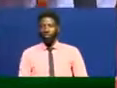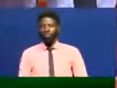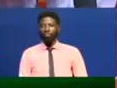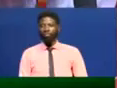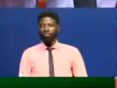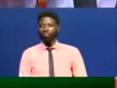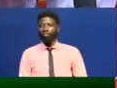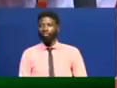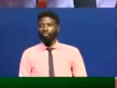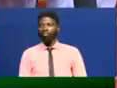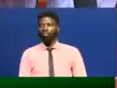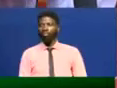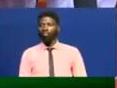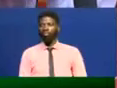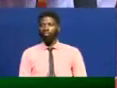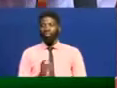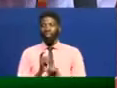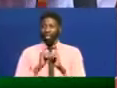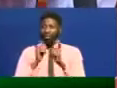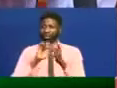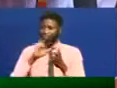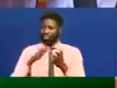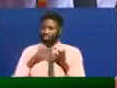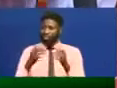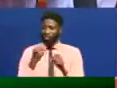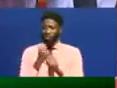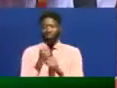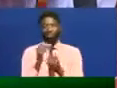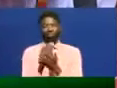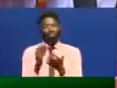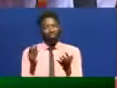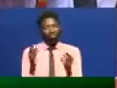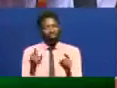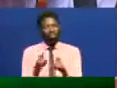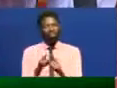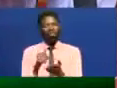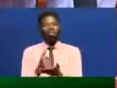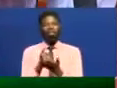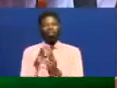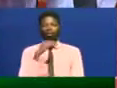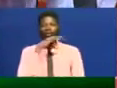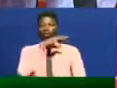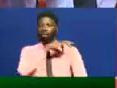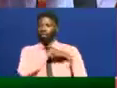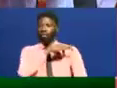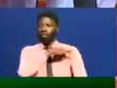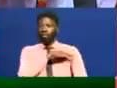This reward scheme has also done something else. It has revised allowances.